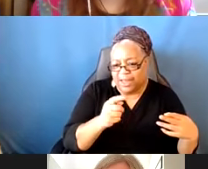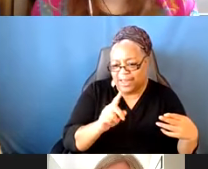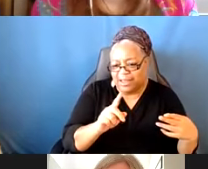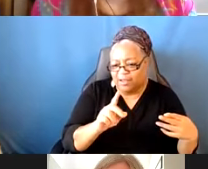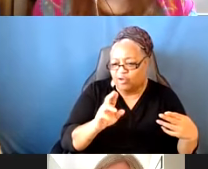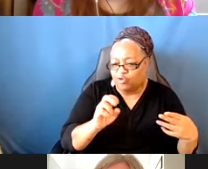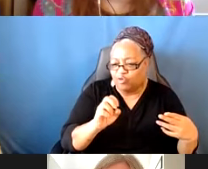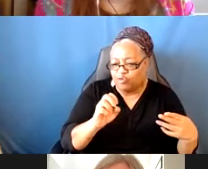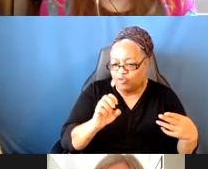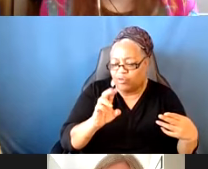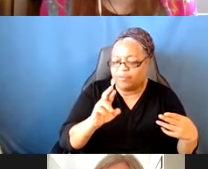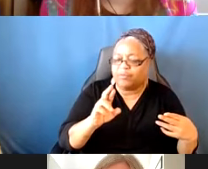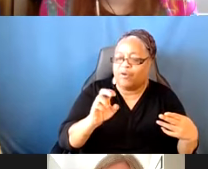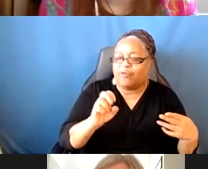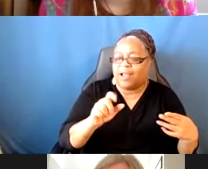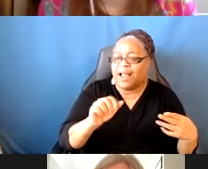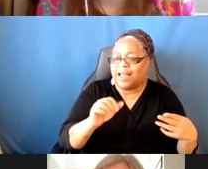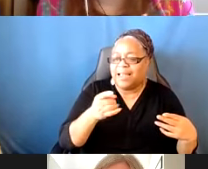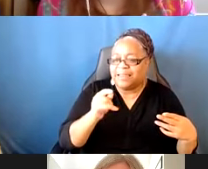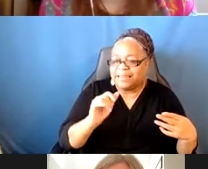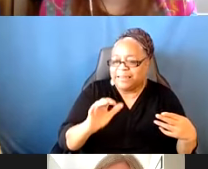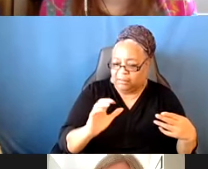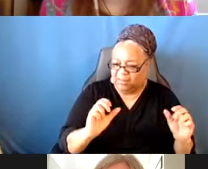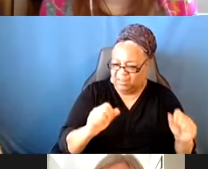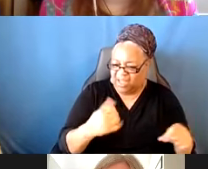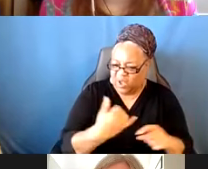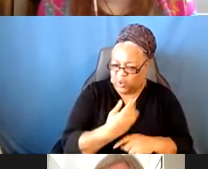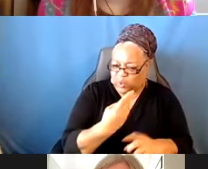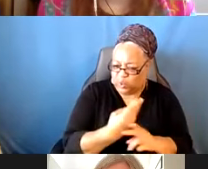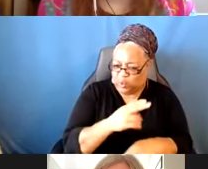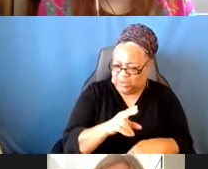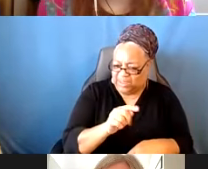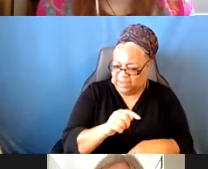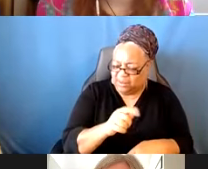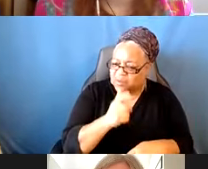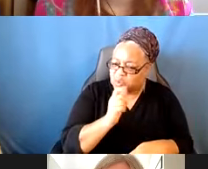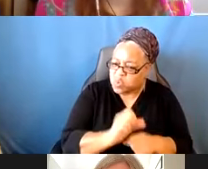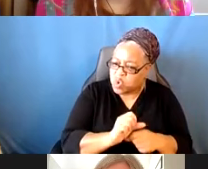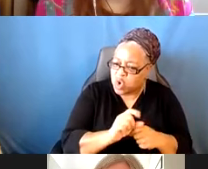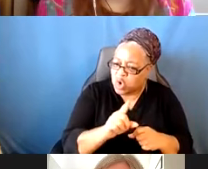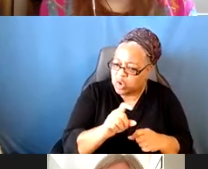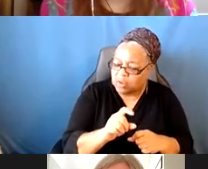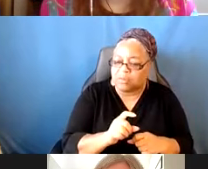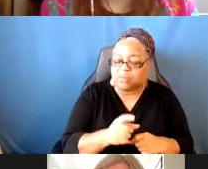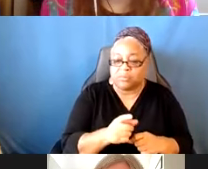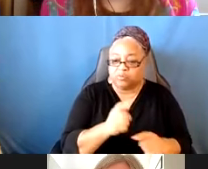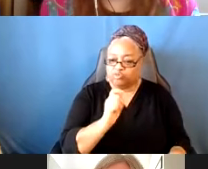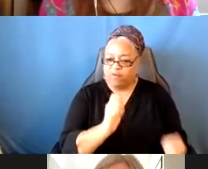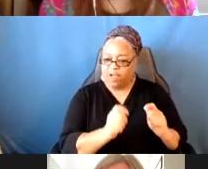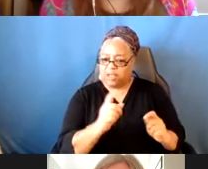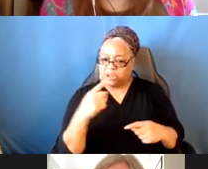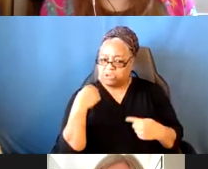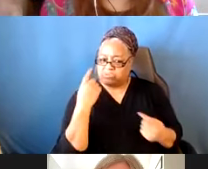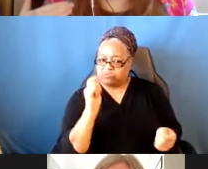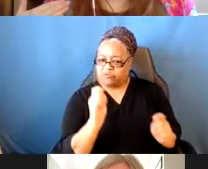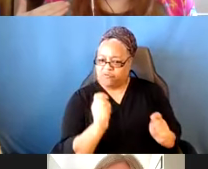it work? Is it up to date? Are we frequently revisiting it? Are we revising it when things change?